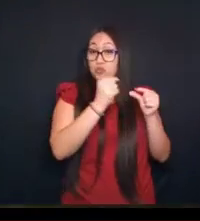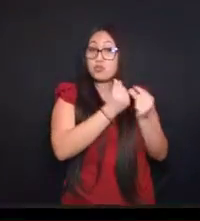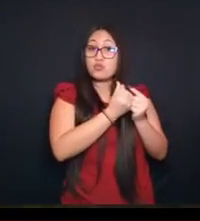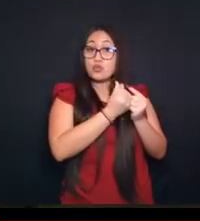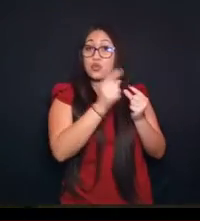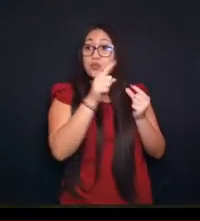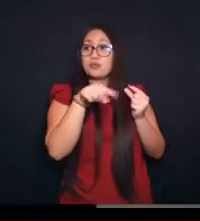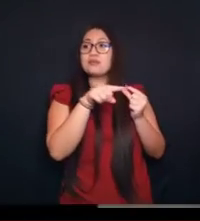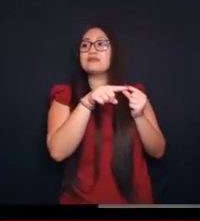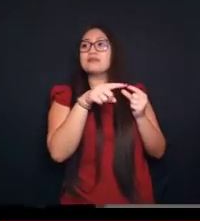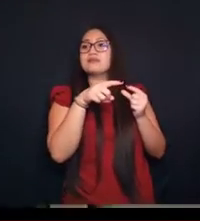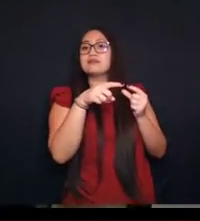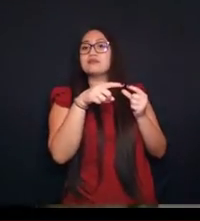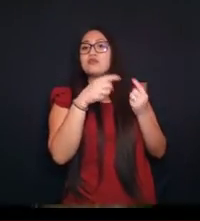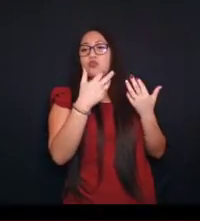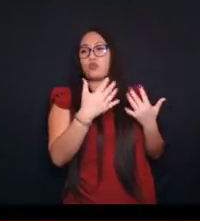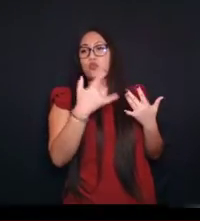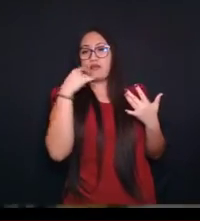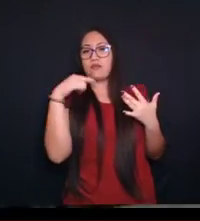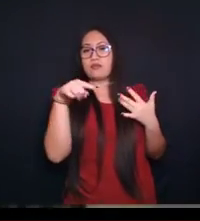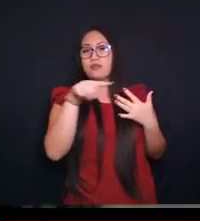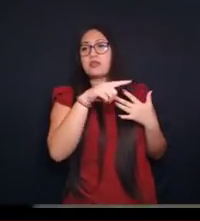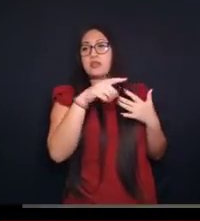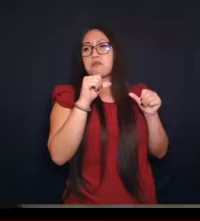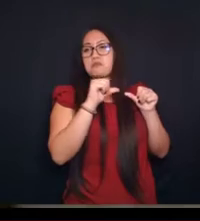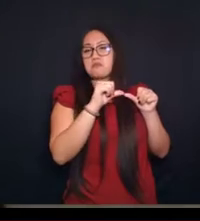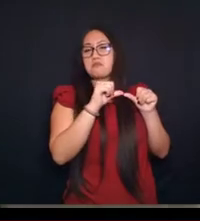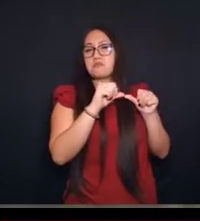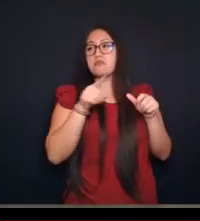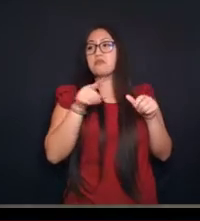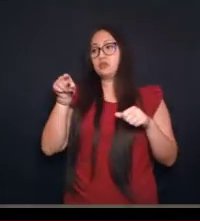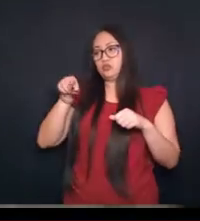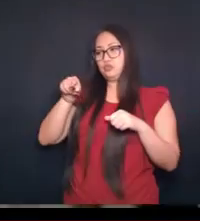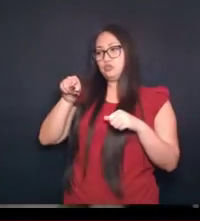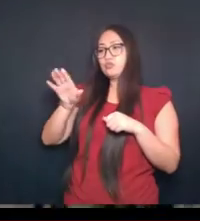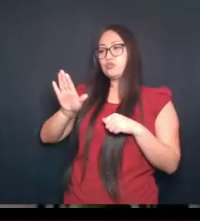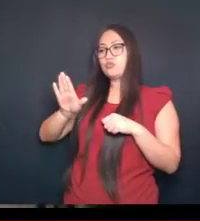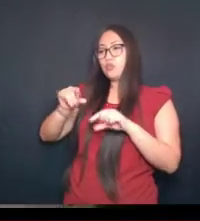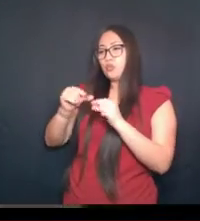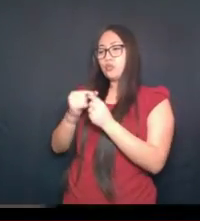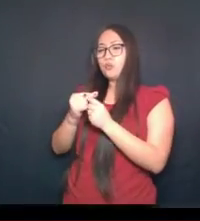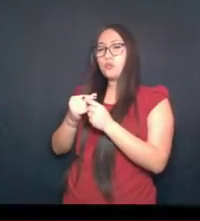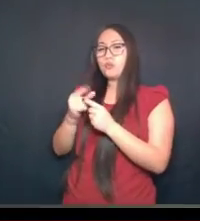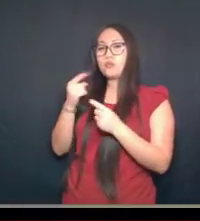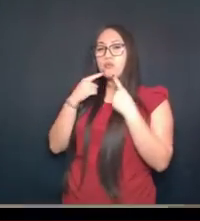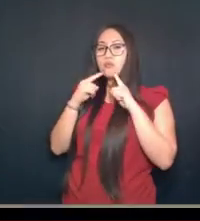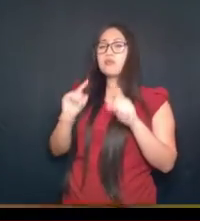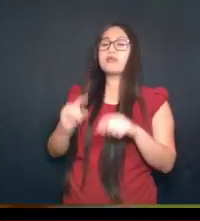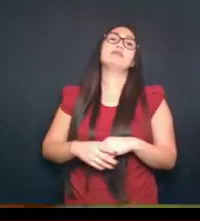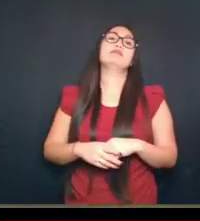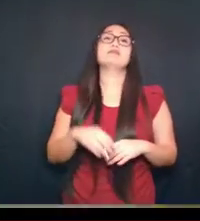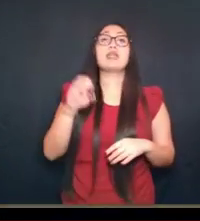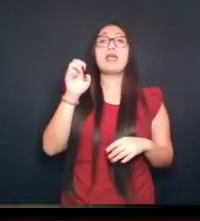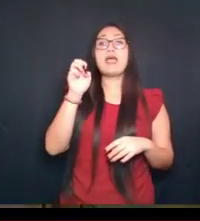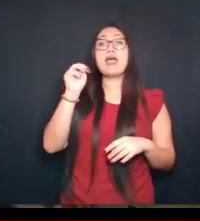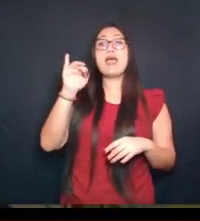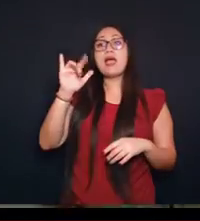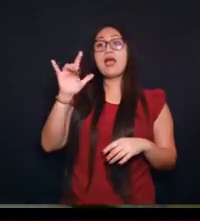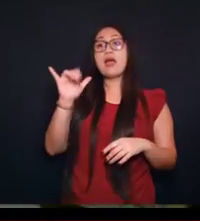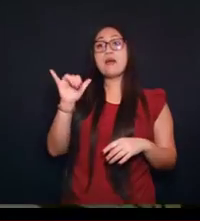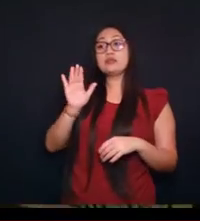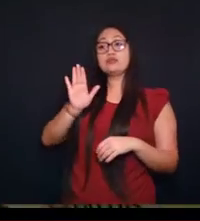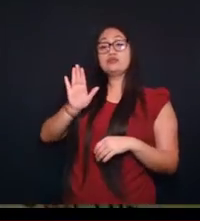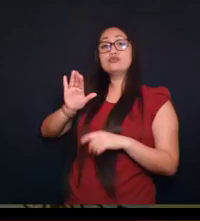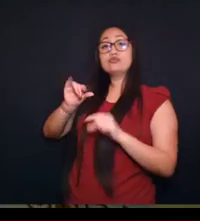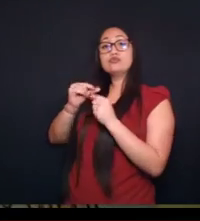that I heard. Okay? Okay, stop. Emily's group up here thinks they have the answers. Now remember, if your